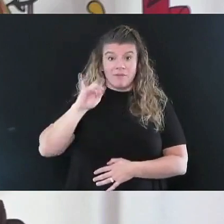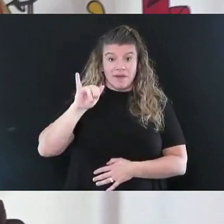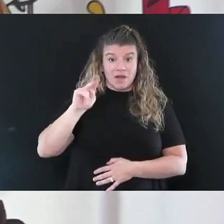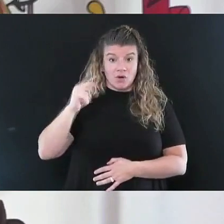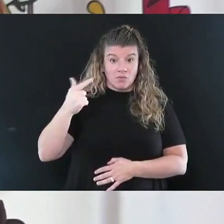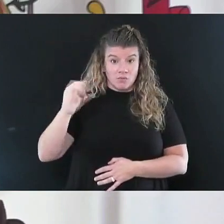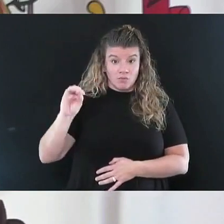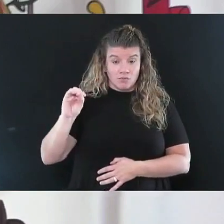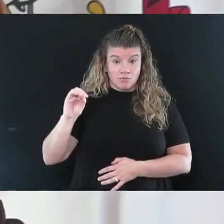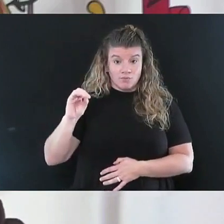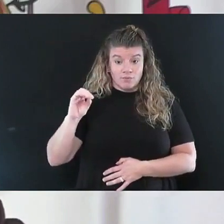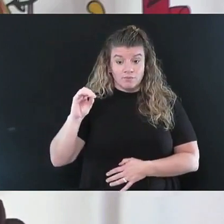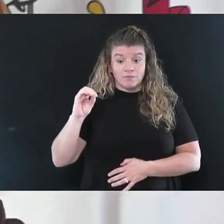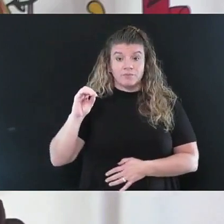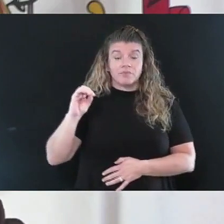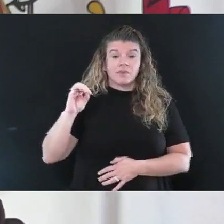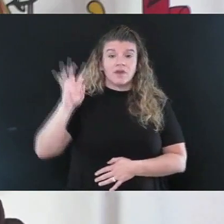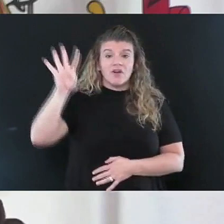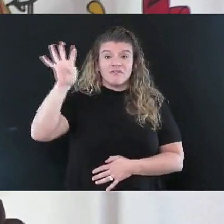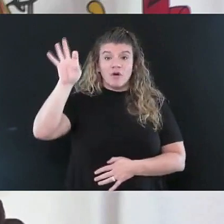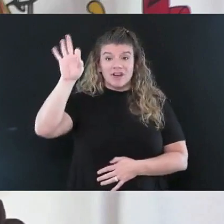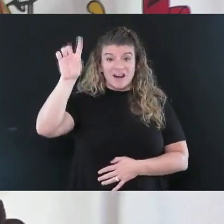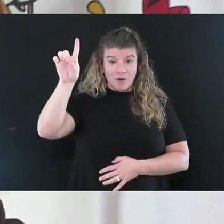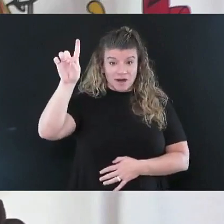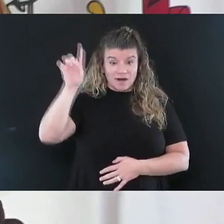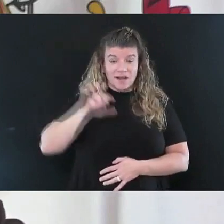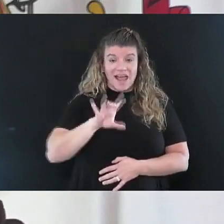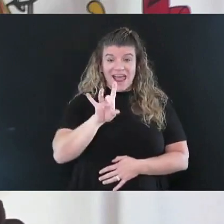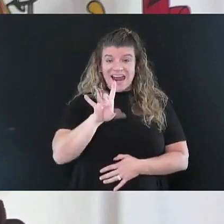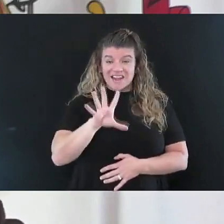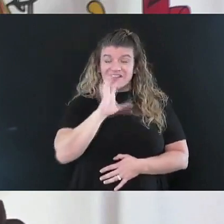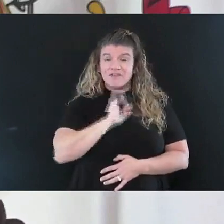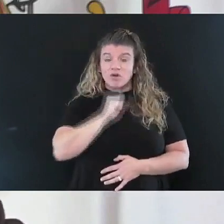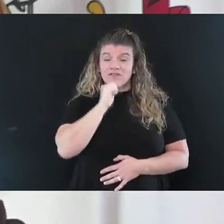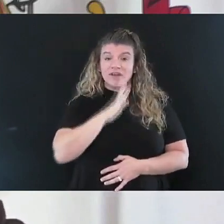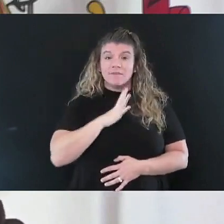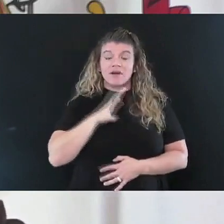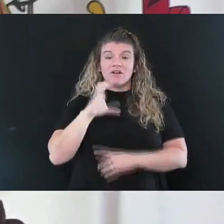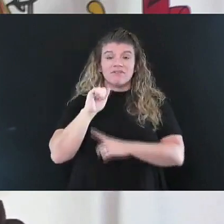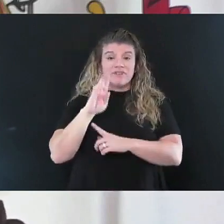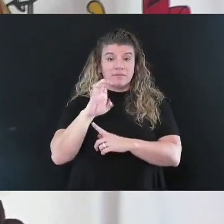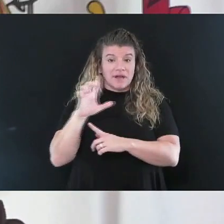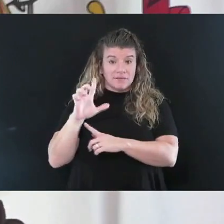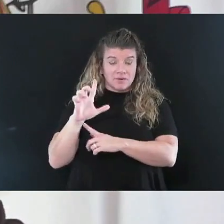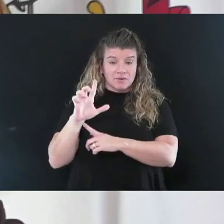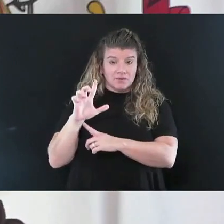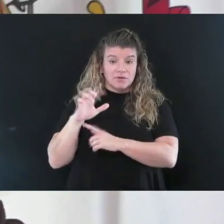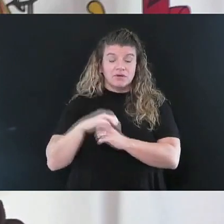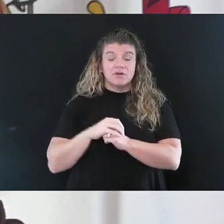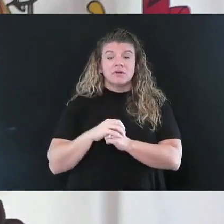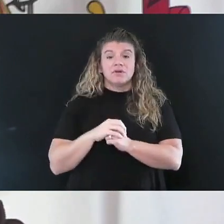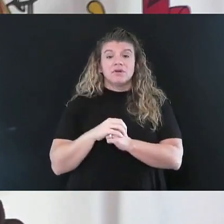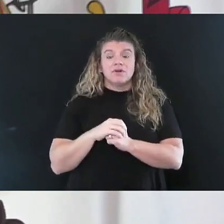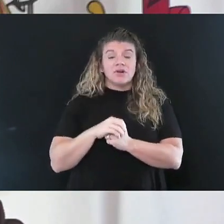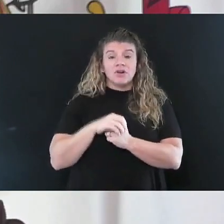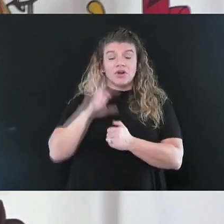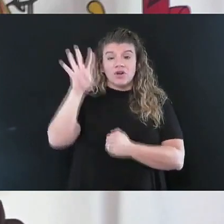County. Our 491st death, an 85-year-old female from Cabell County.